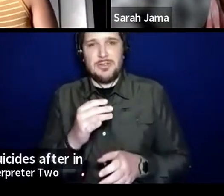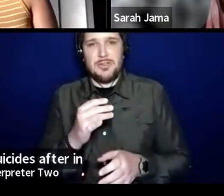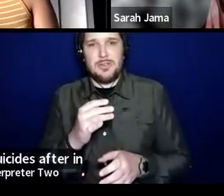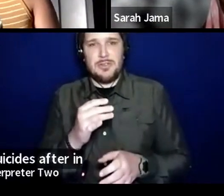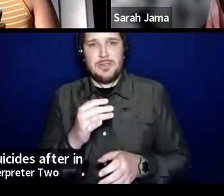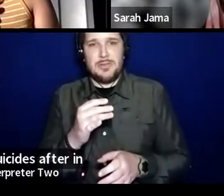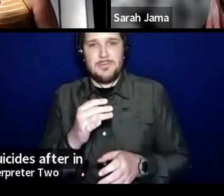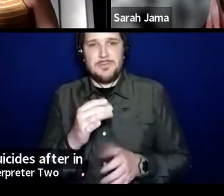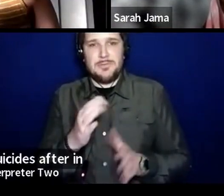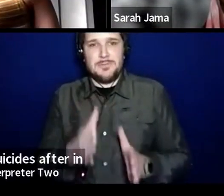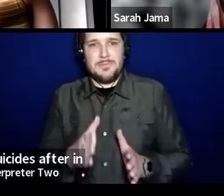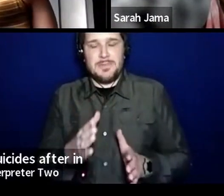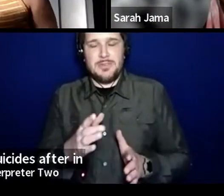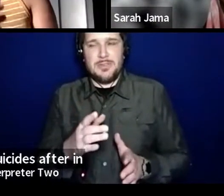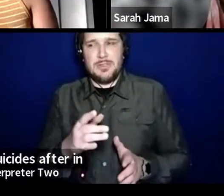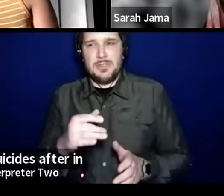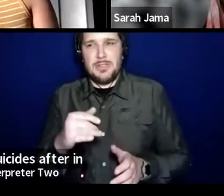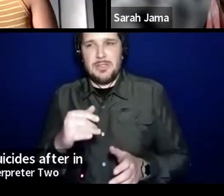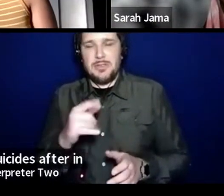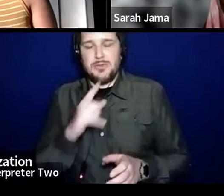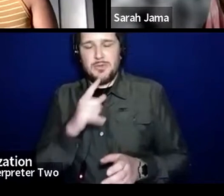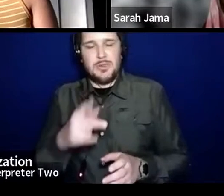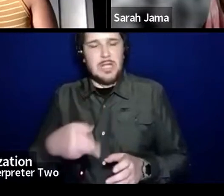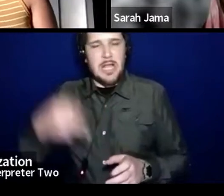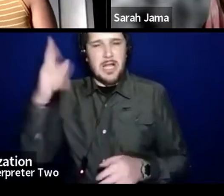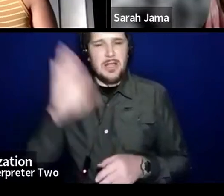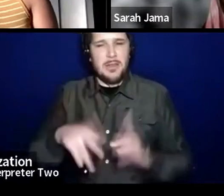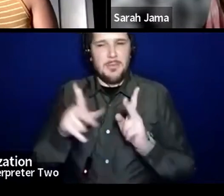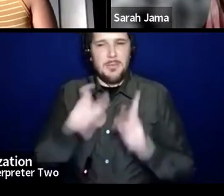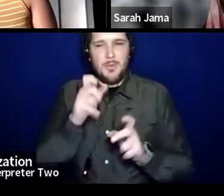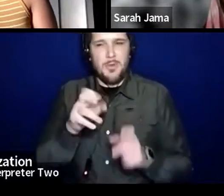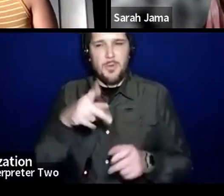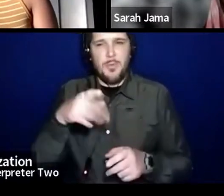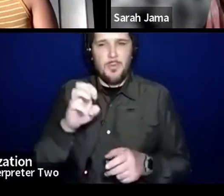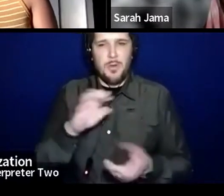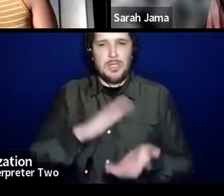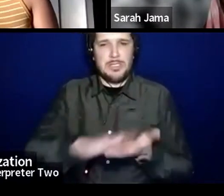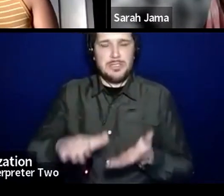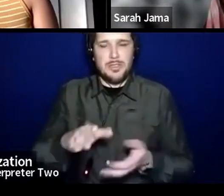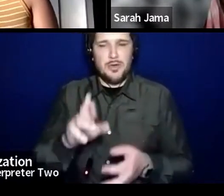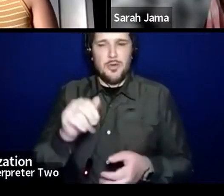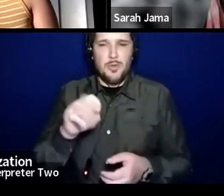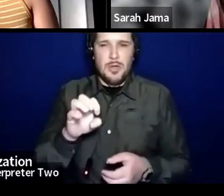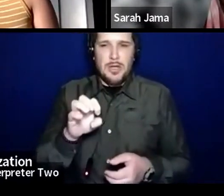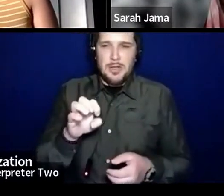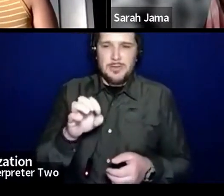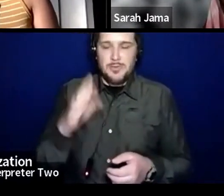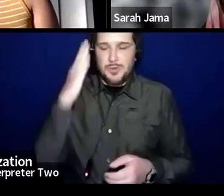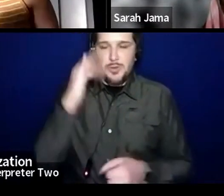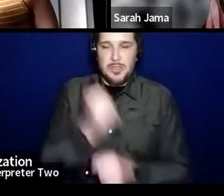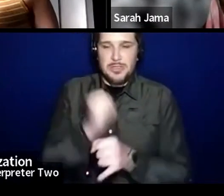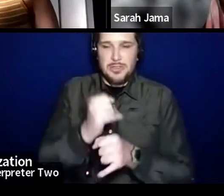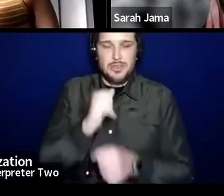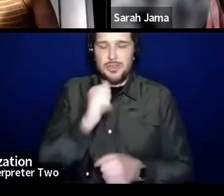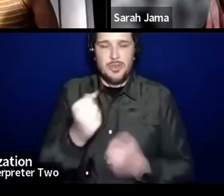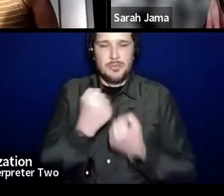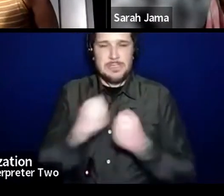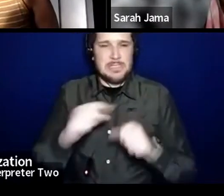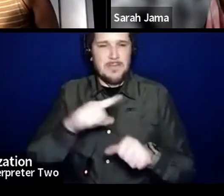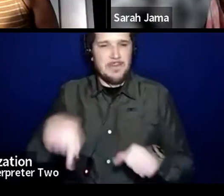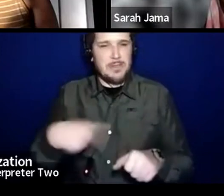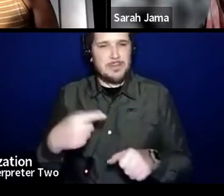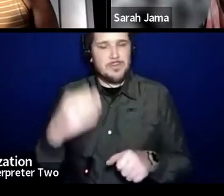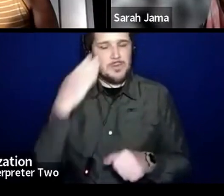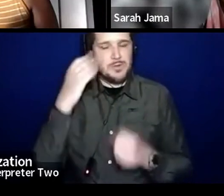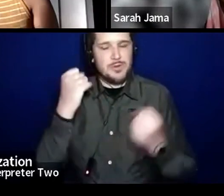pre-discharge rates. And so like we know that institutions don't save us. We know so many instances of